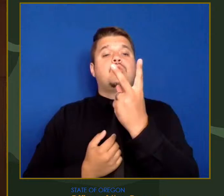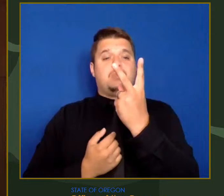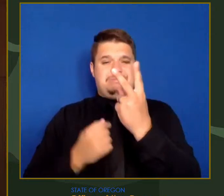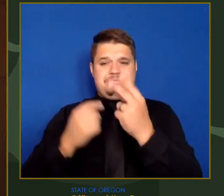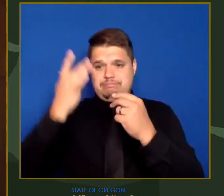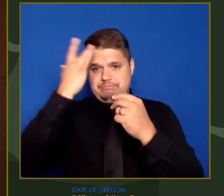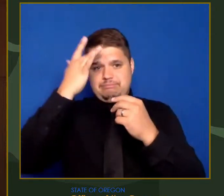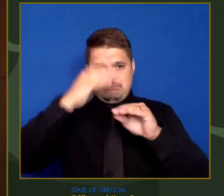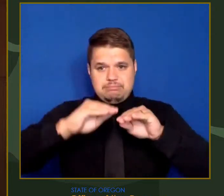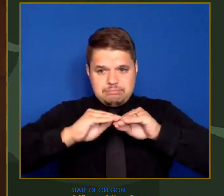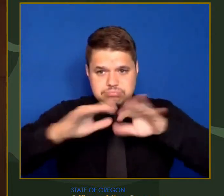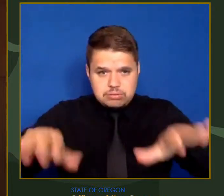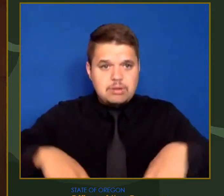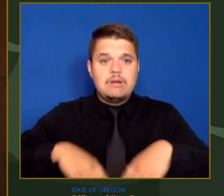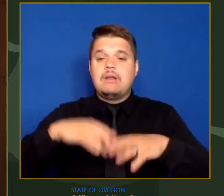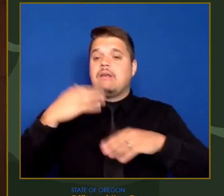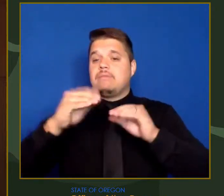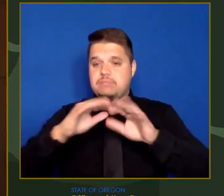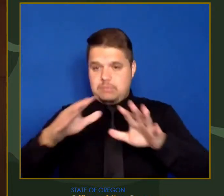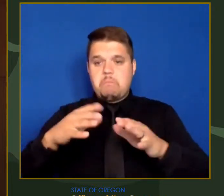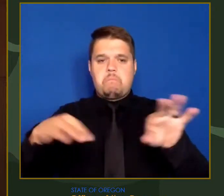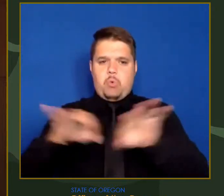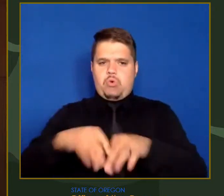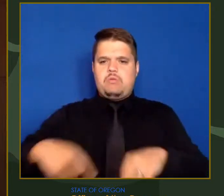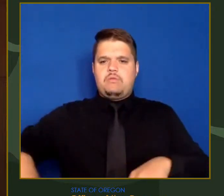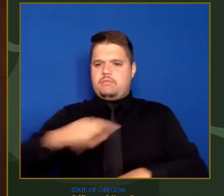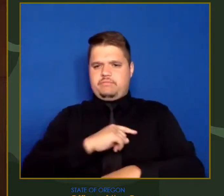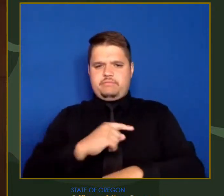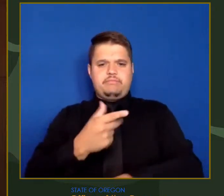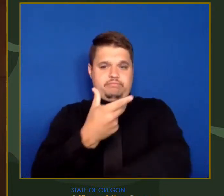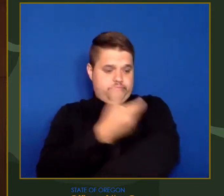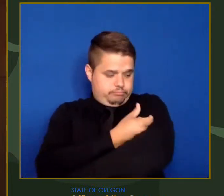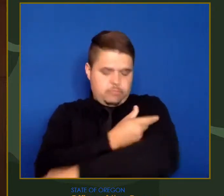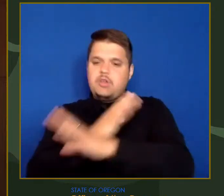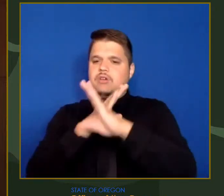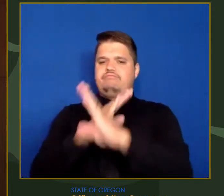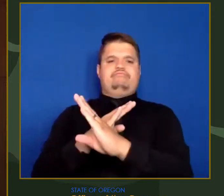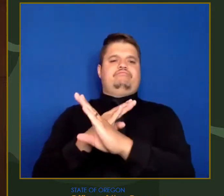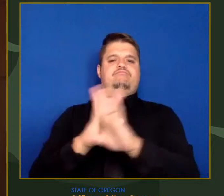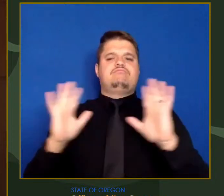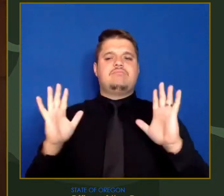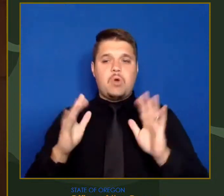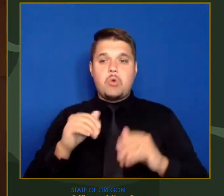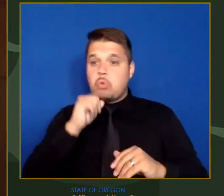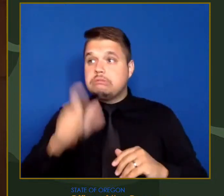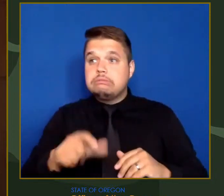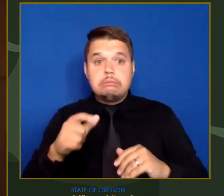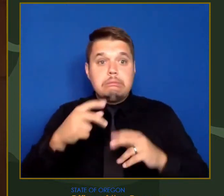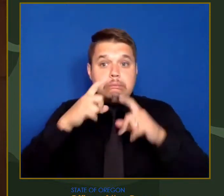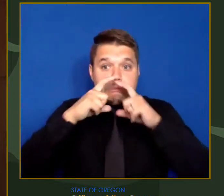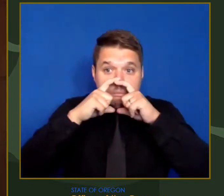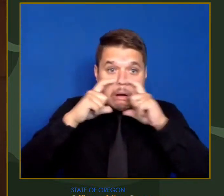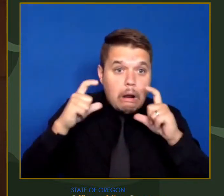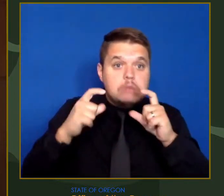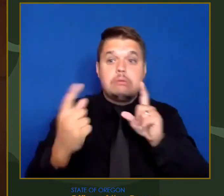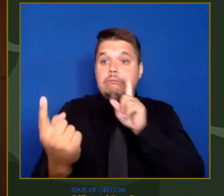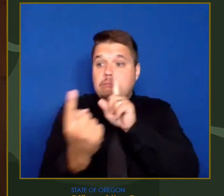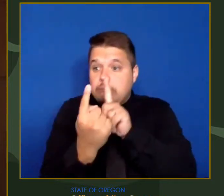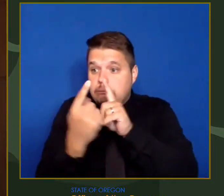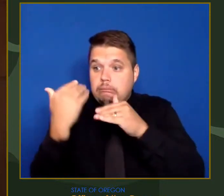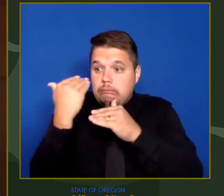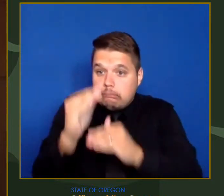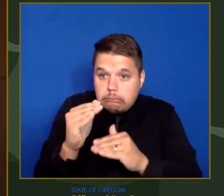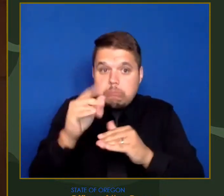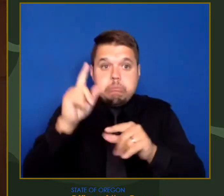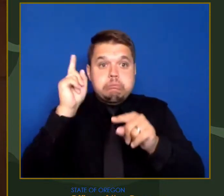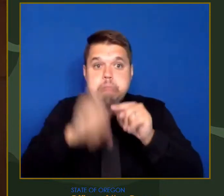can carry on safely without wearing a mask and social distancing. However, if you are not